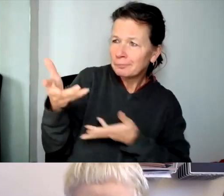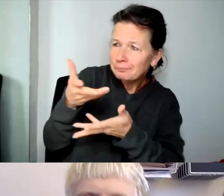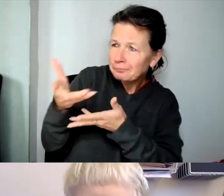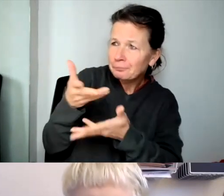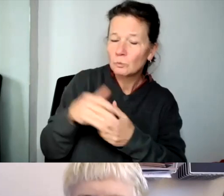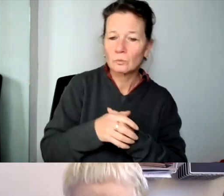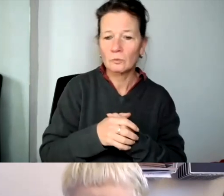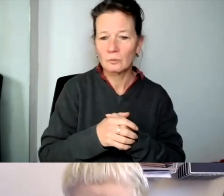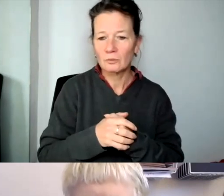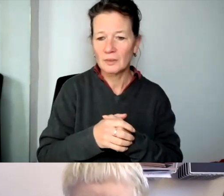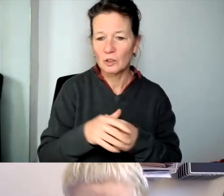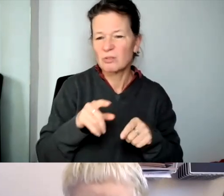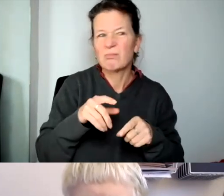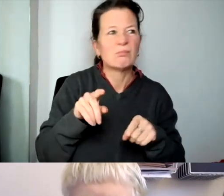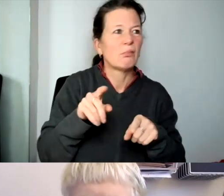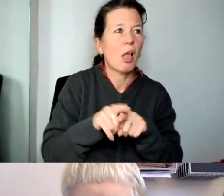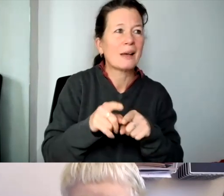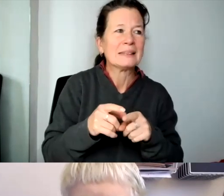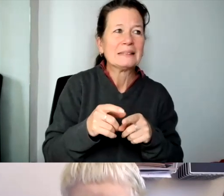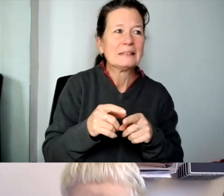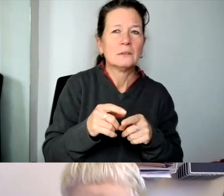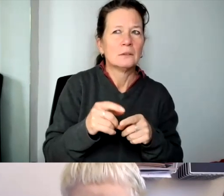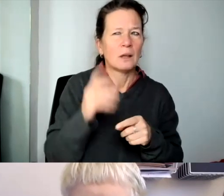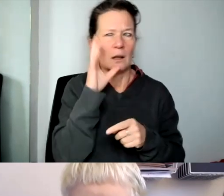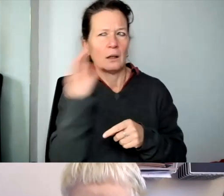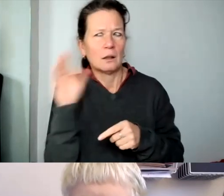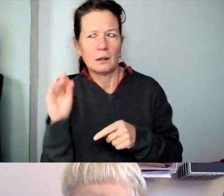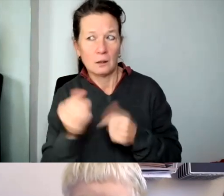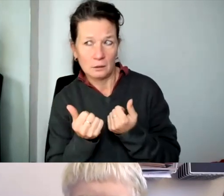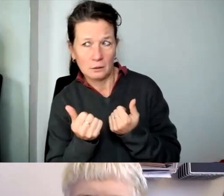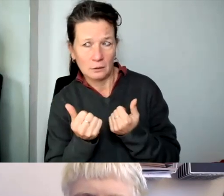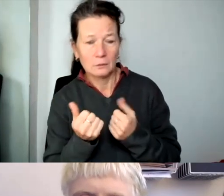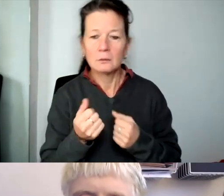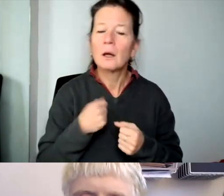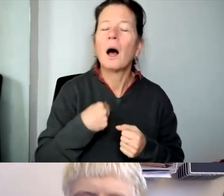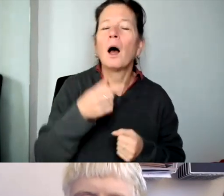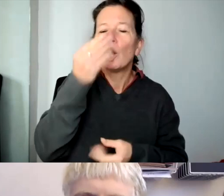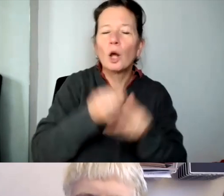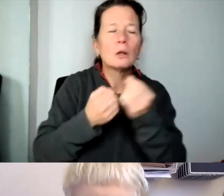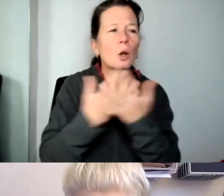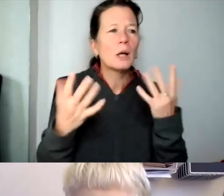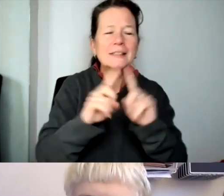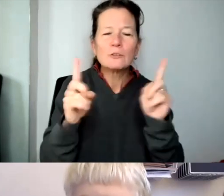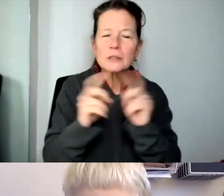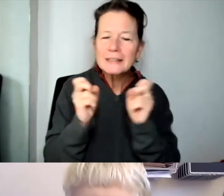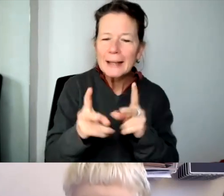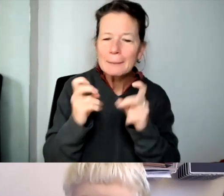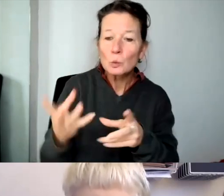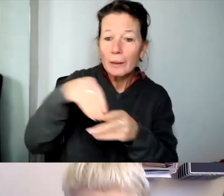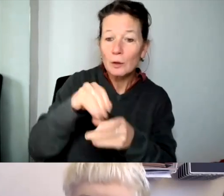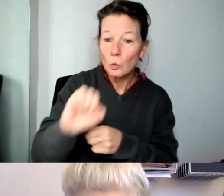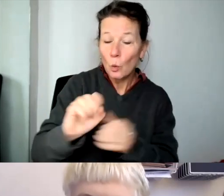know, just to touch base really and know. You know, I learned a lot about the different schemes of Attitude Is Everything and the work you're doing